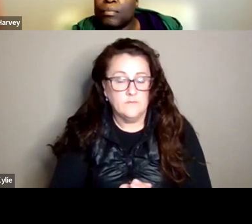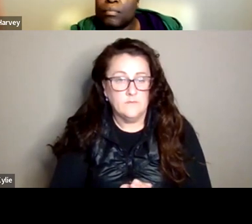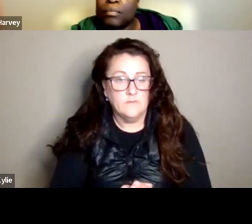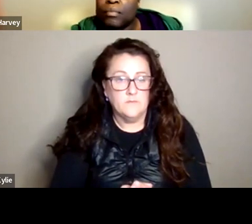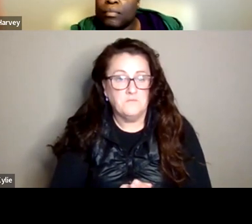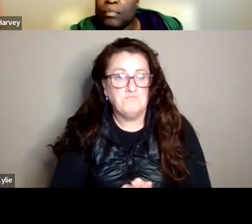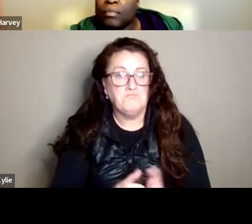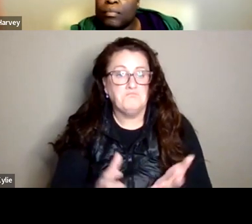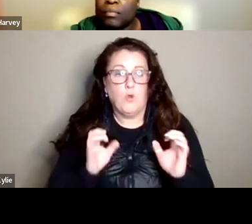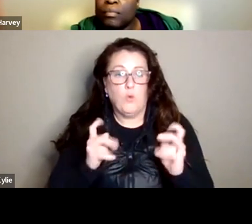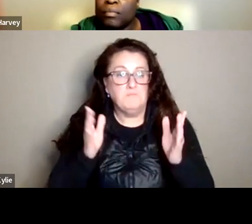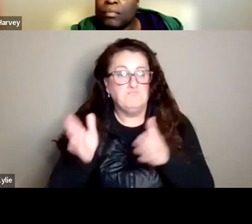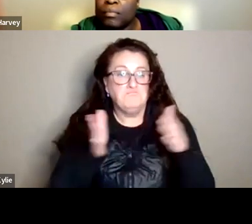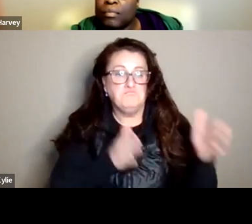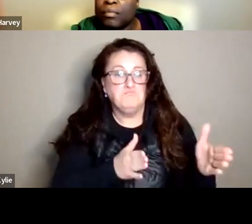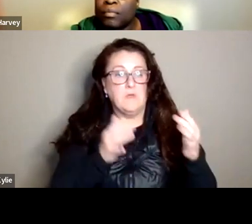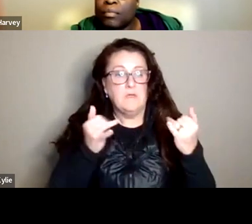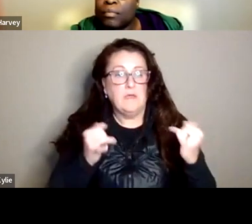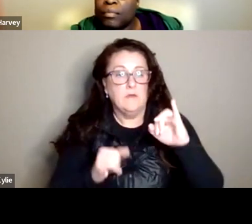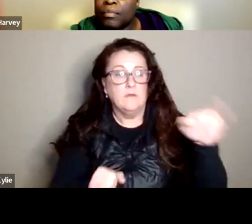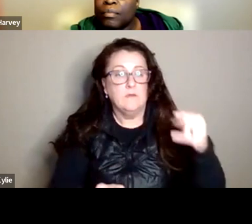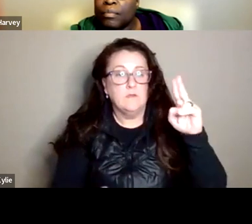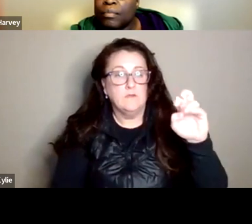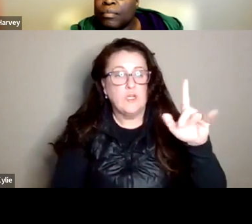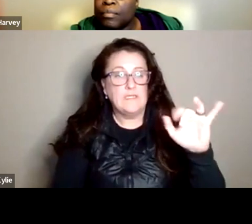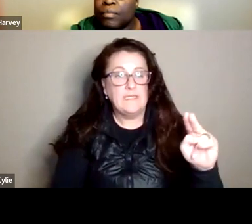Let's move to Justin.